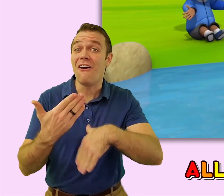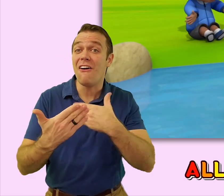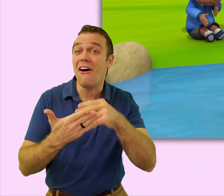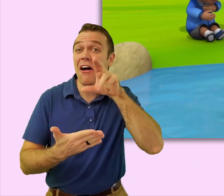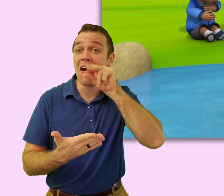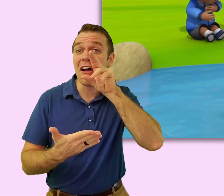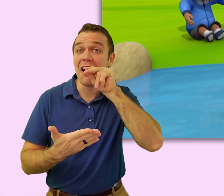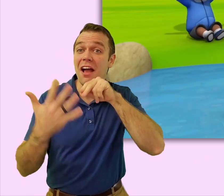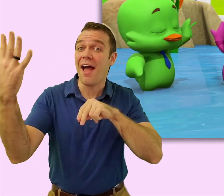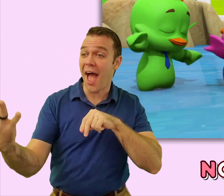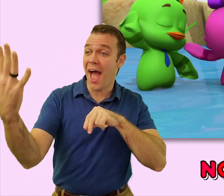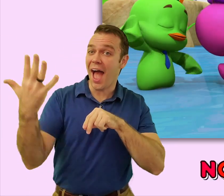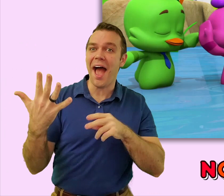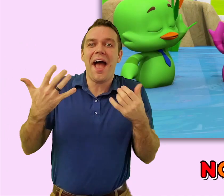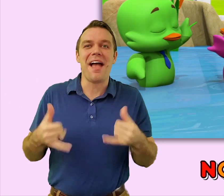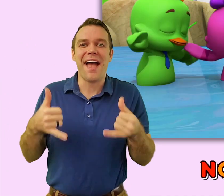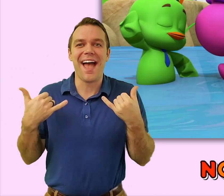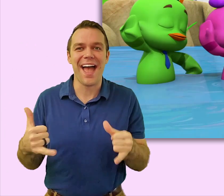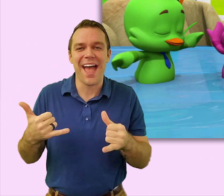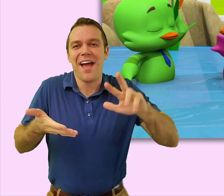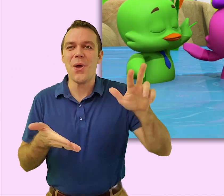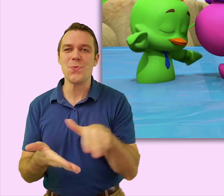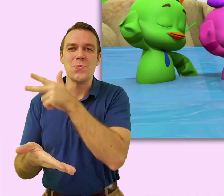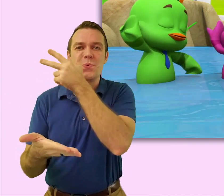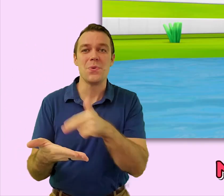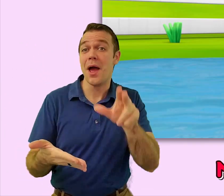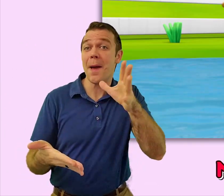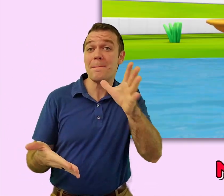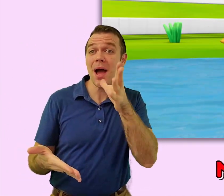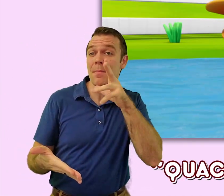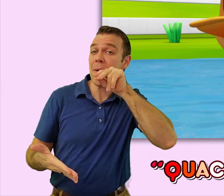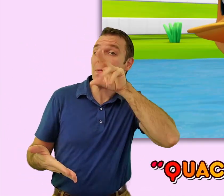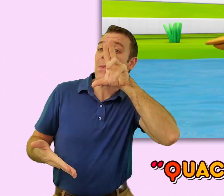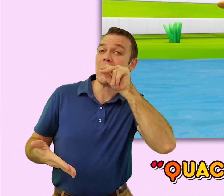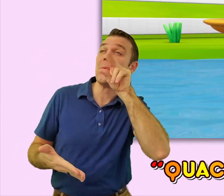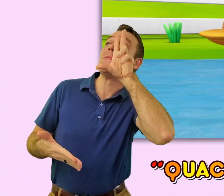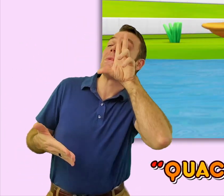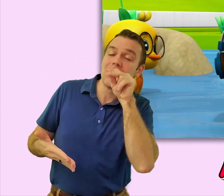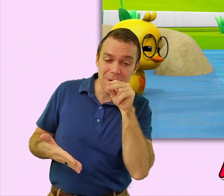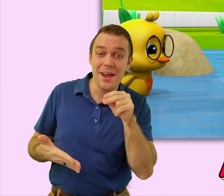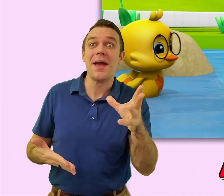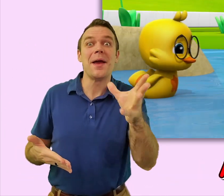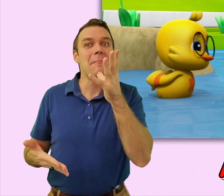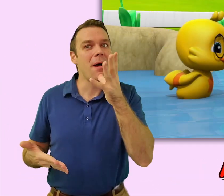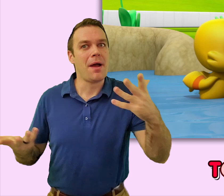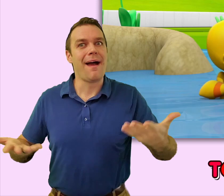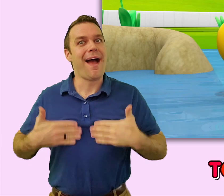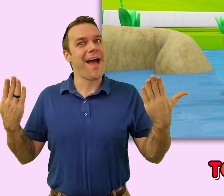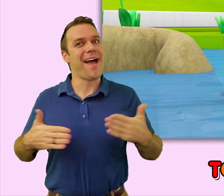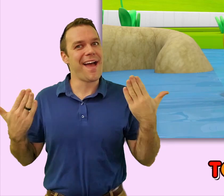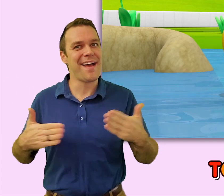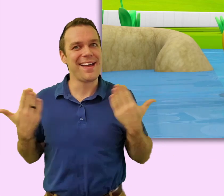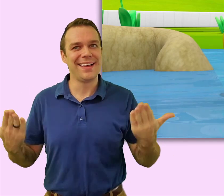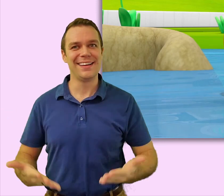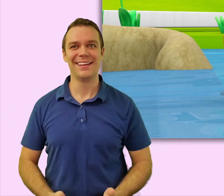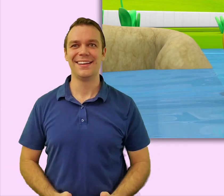All of the ducks came back to play. Now look how they dance and sway. Mother duck said quack, quack, quack, quack. She was glad to have